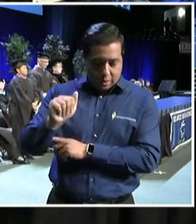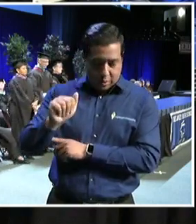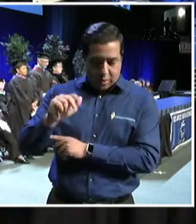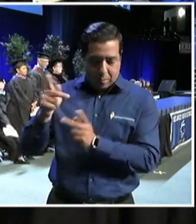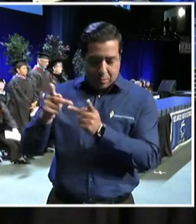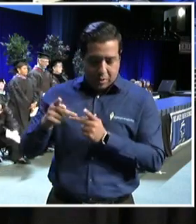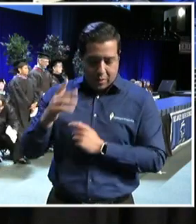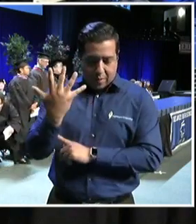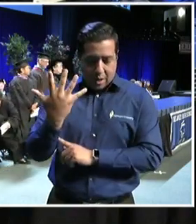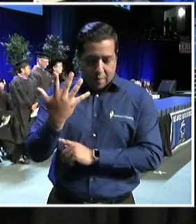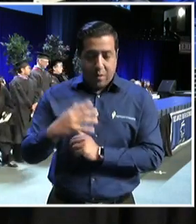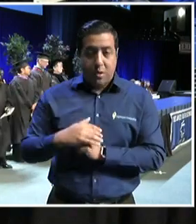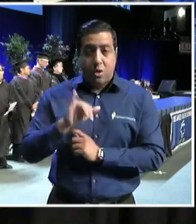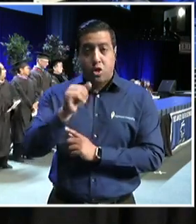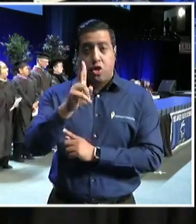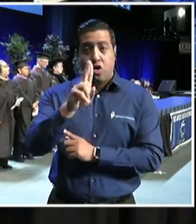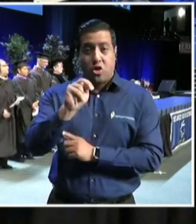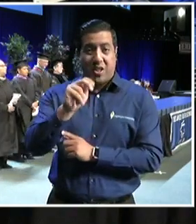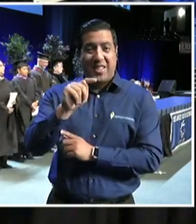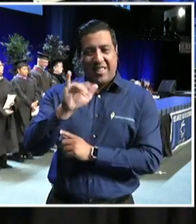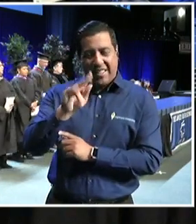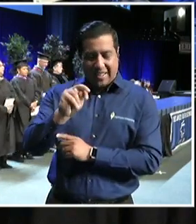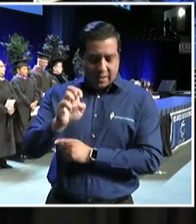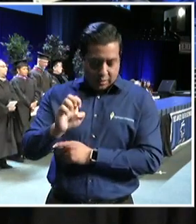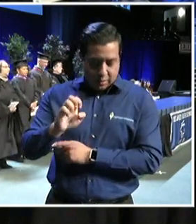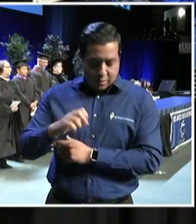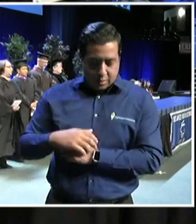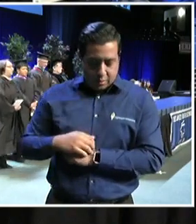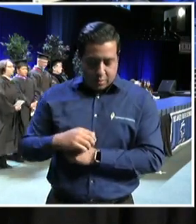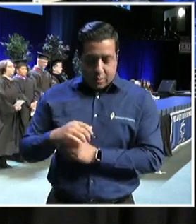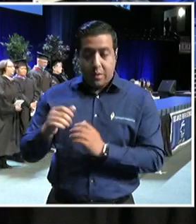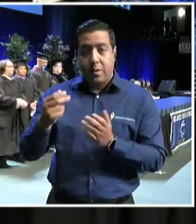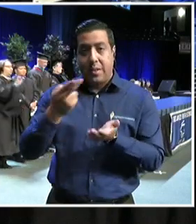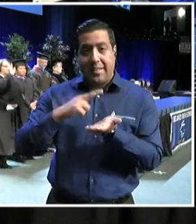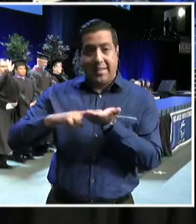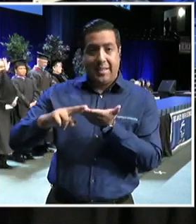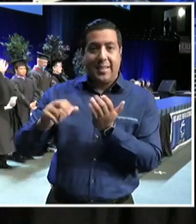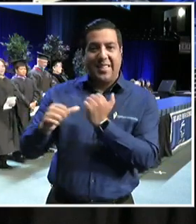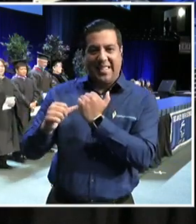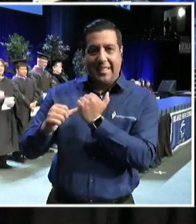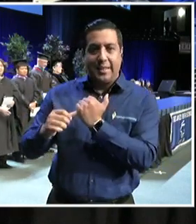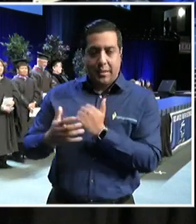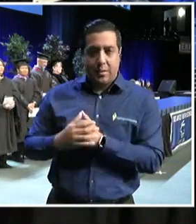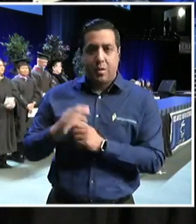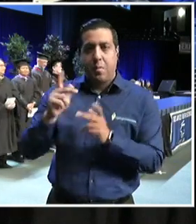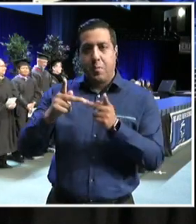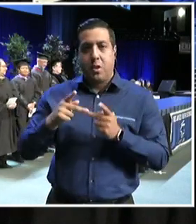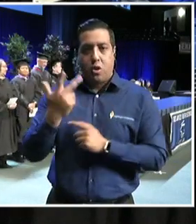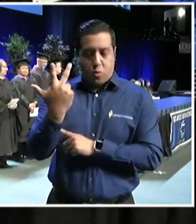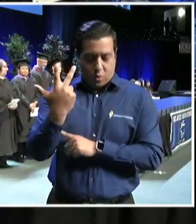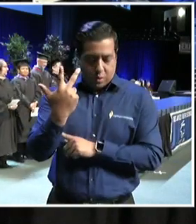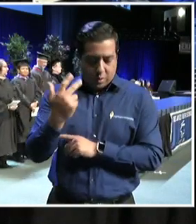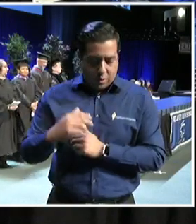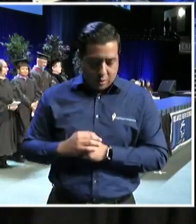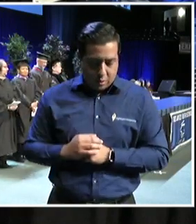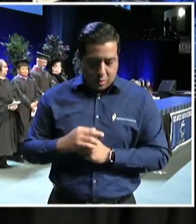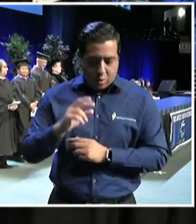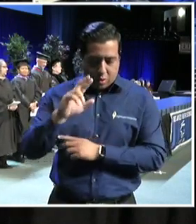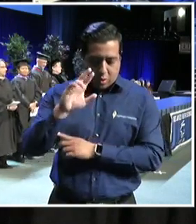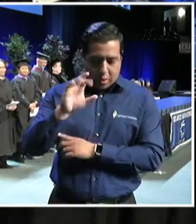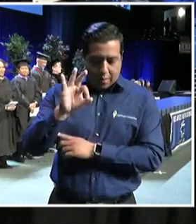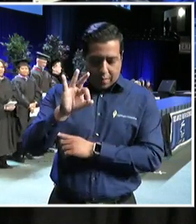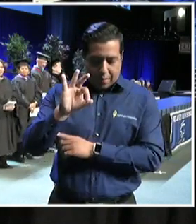5. Ms. Justine Durant, Assistant Secretary, Position 3. Ms. Rhonda